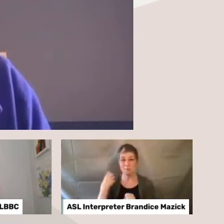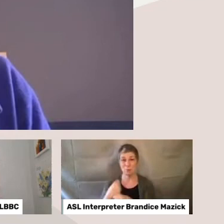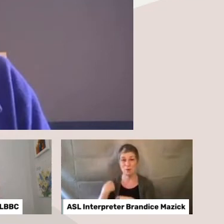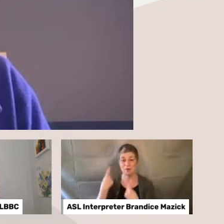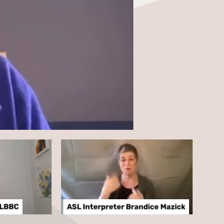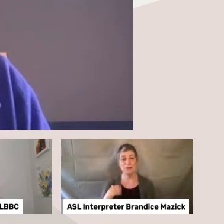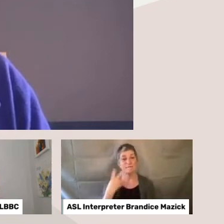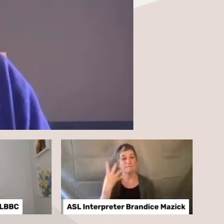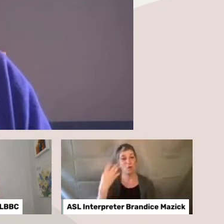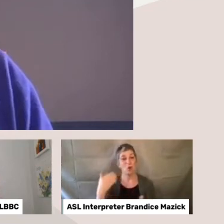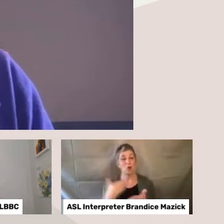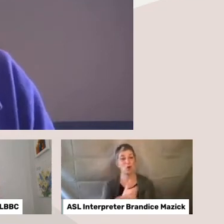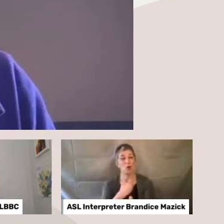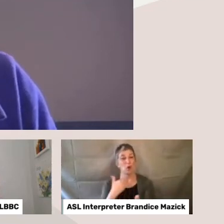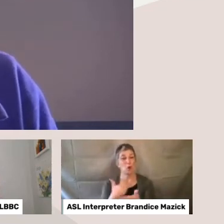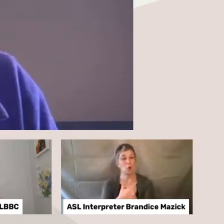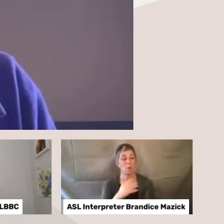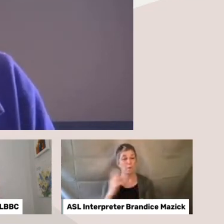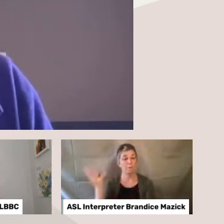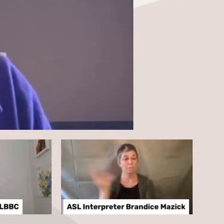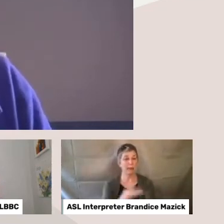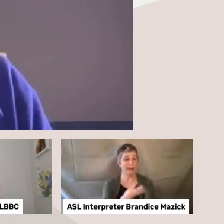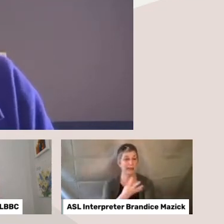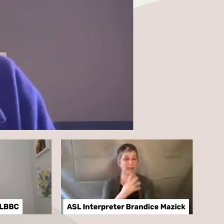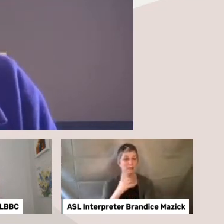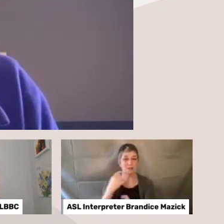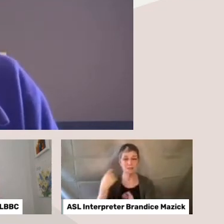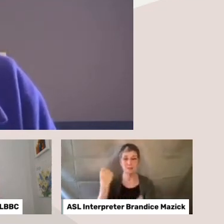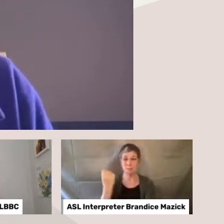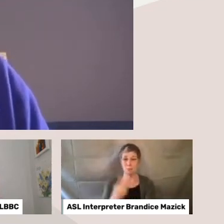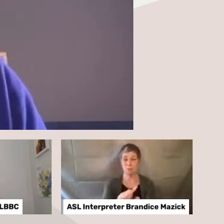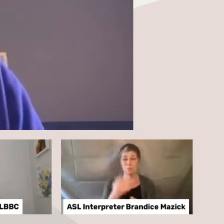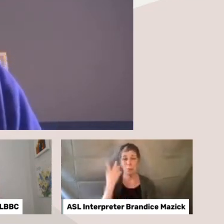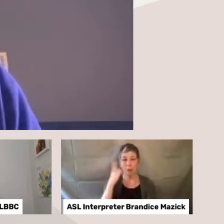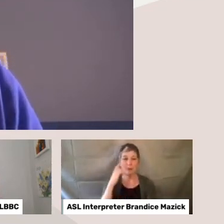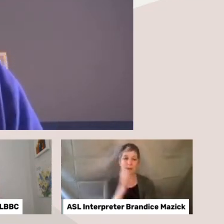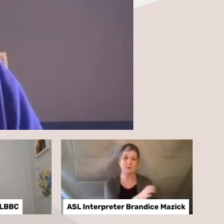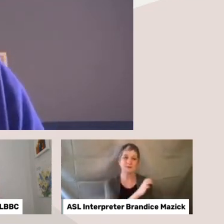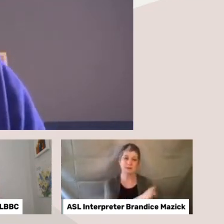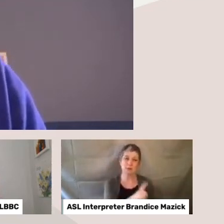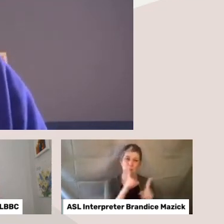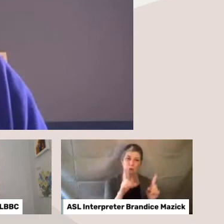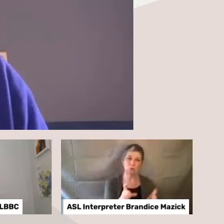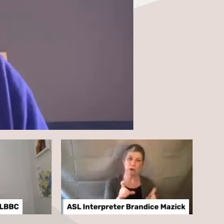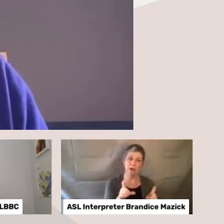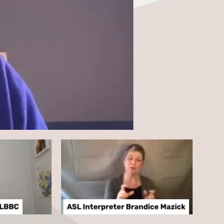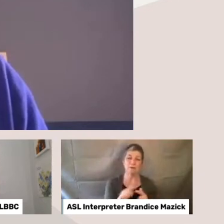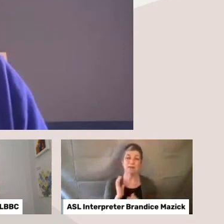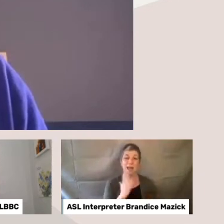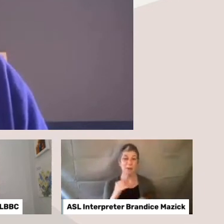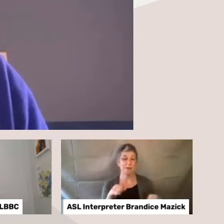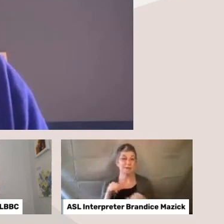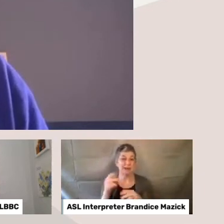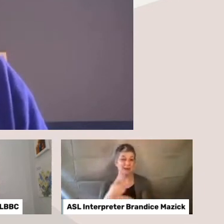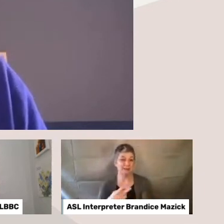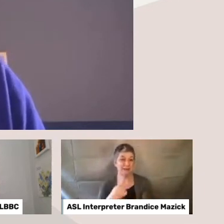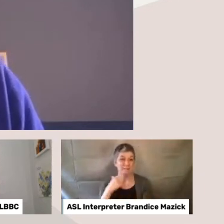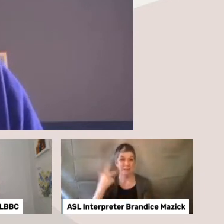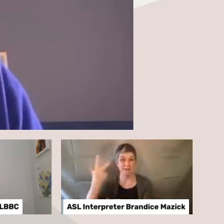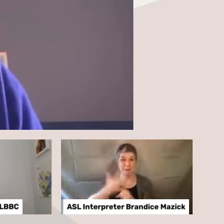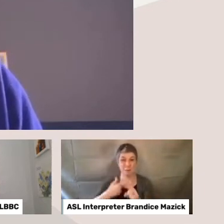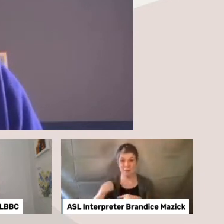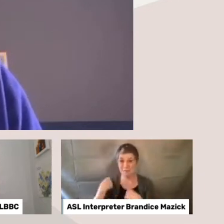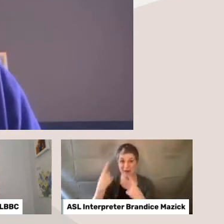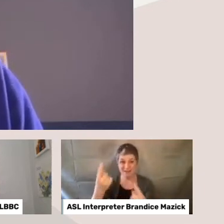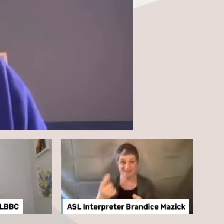in metastatic HER2 positive breast cancer. Why? Because of clinical trials. Our standard of care in the past 3 months